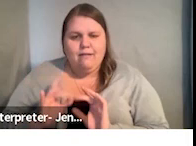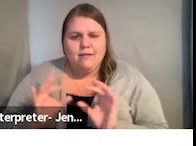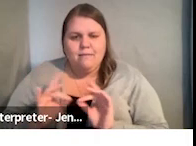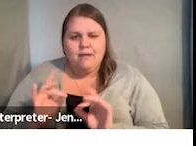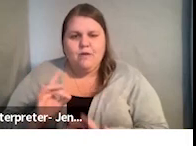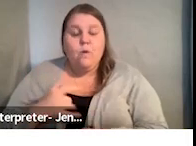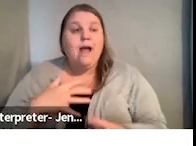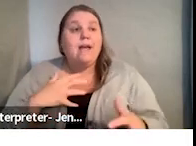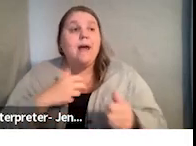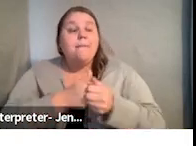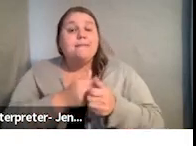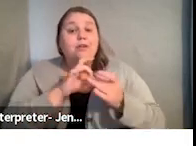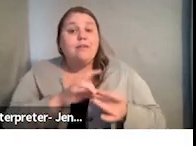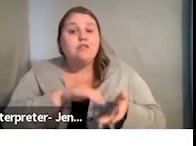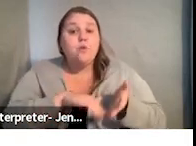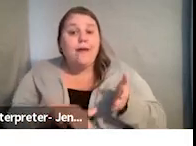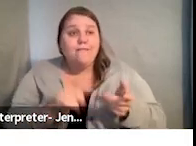An update on waiver modernization.